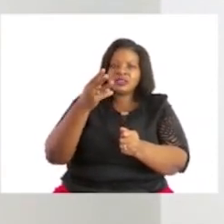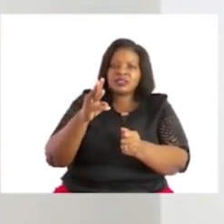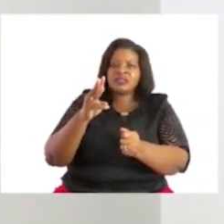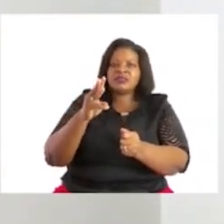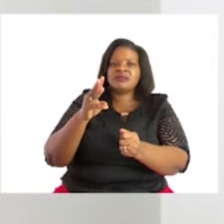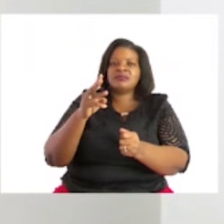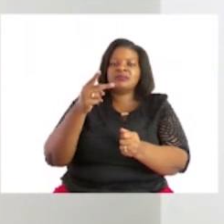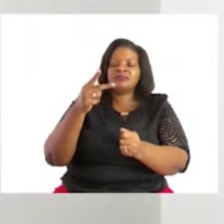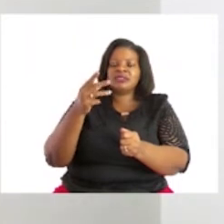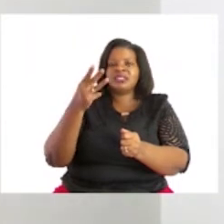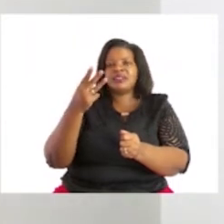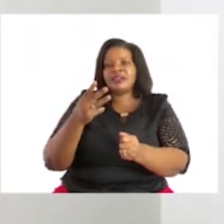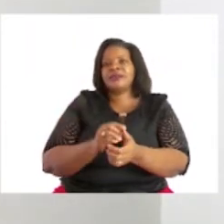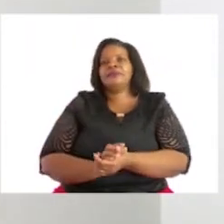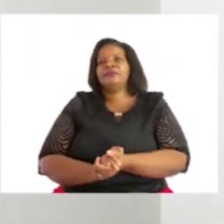30,000.